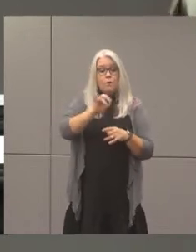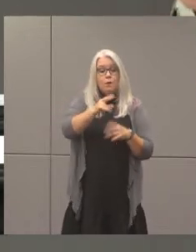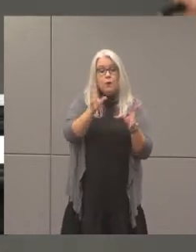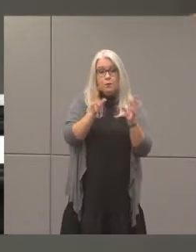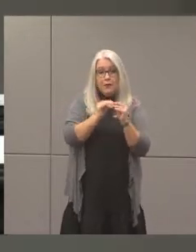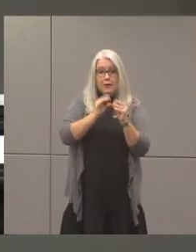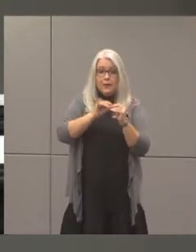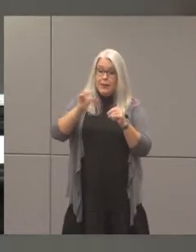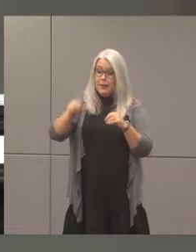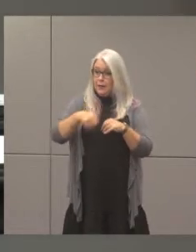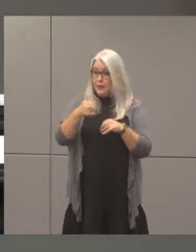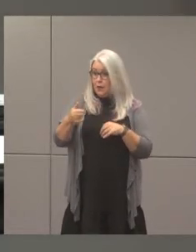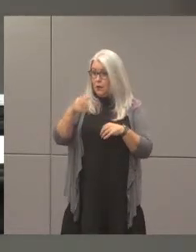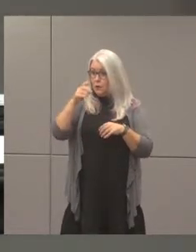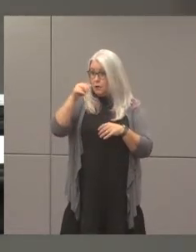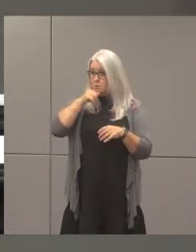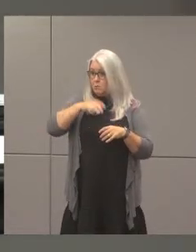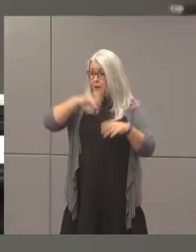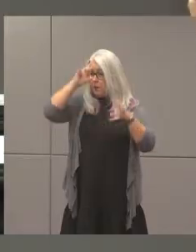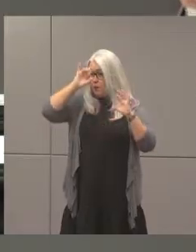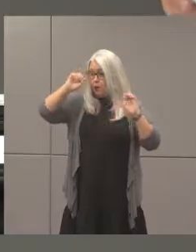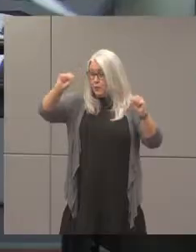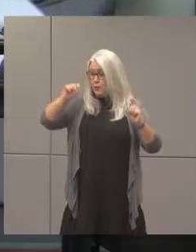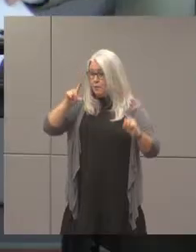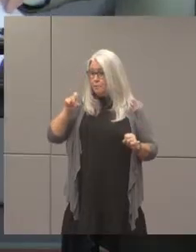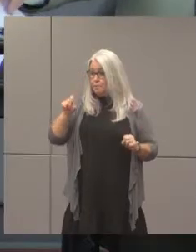Anything else, Madam President?